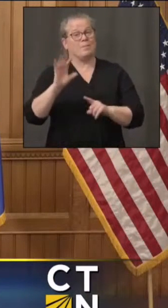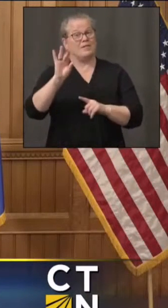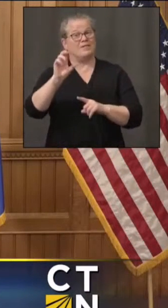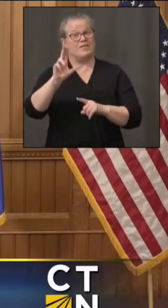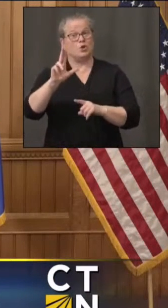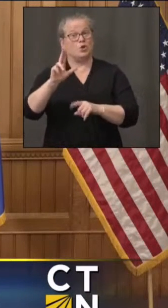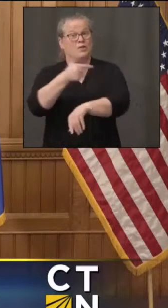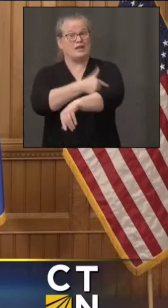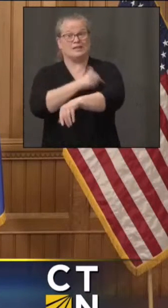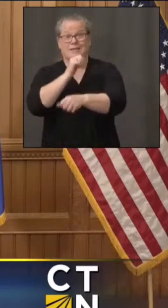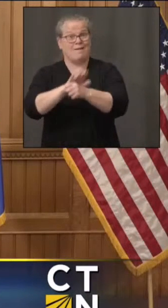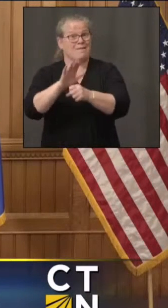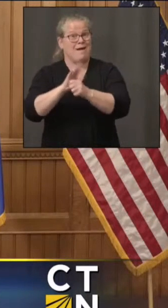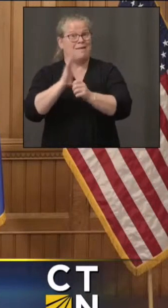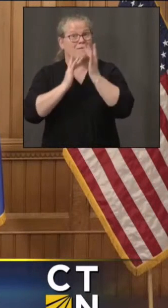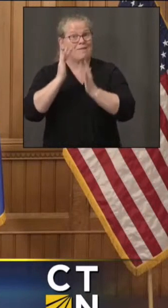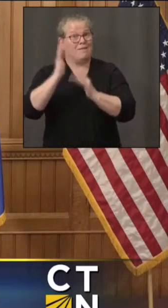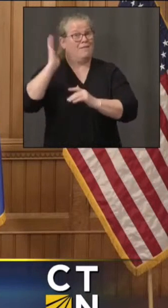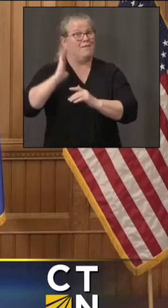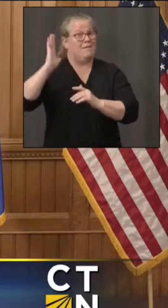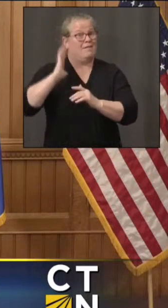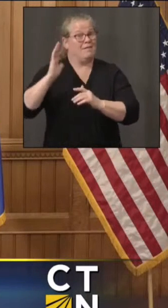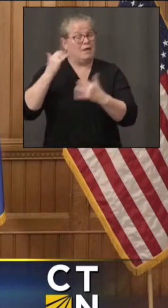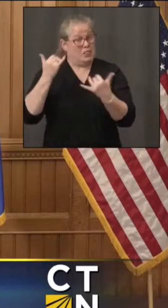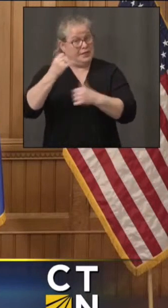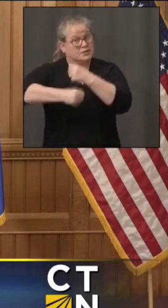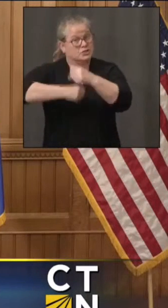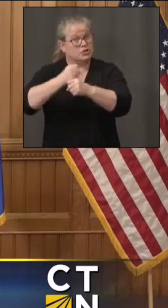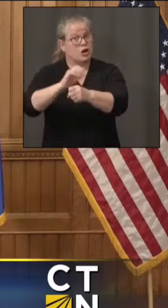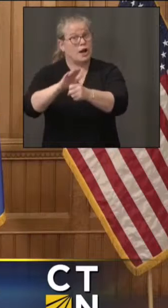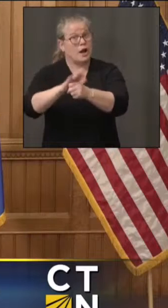make enough flu vaccine this year?